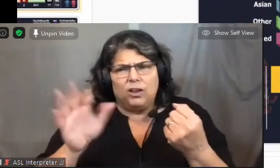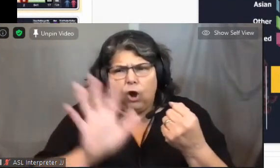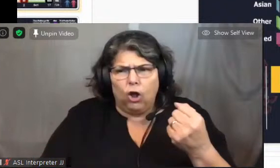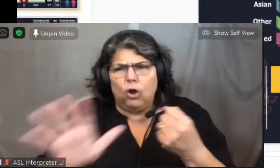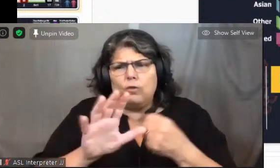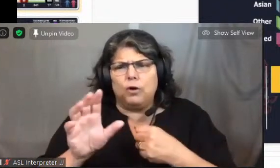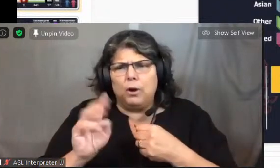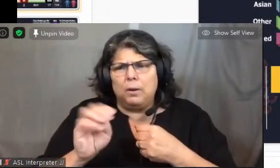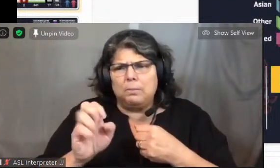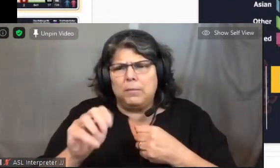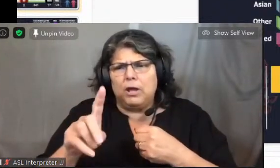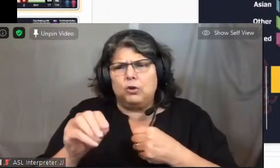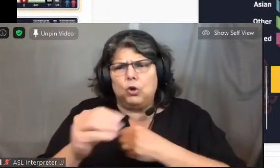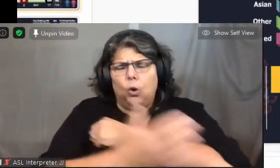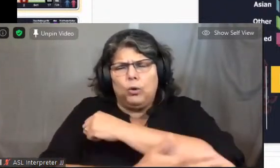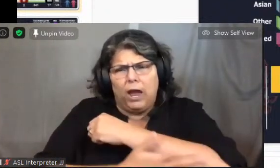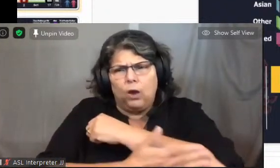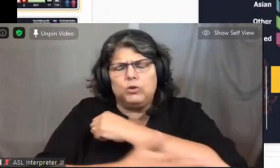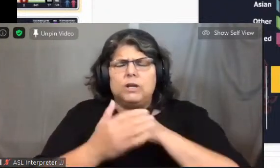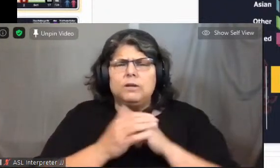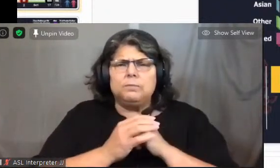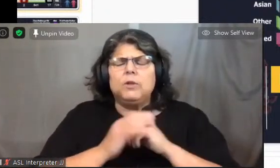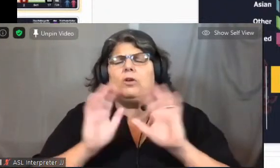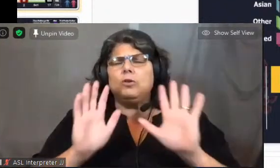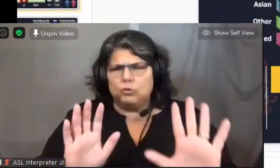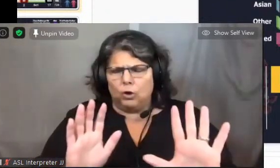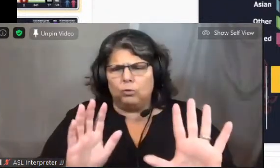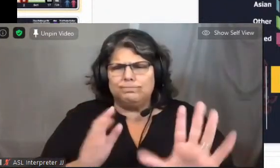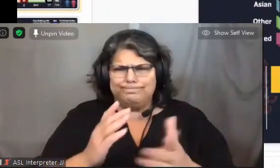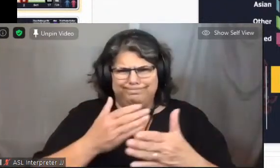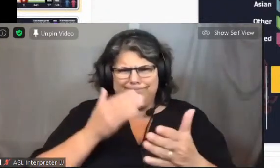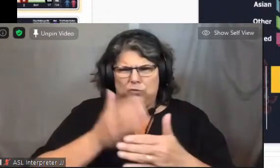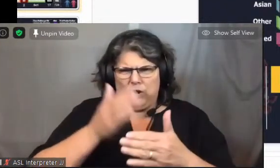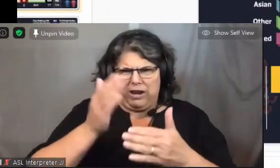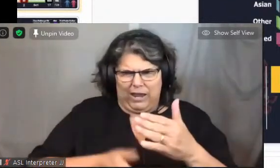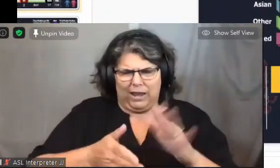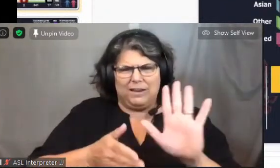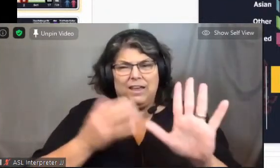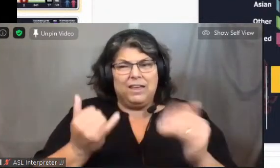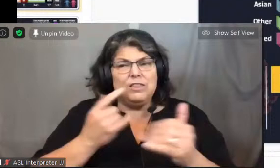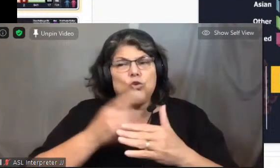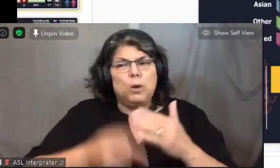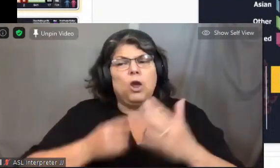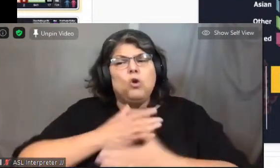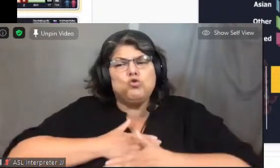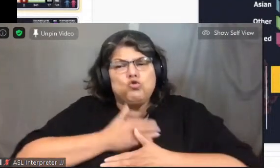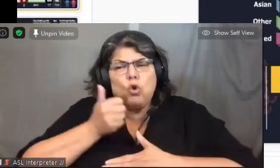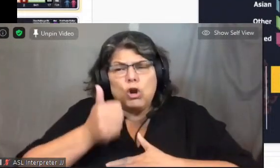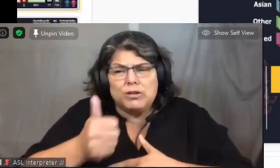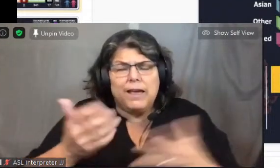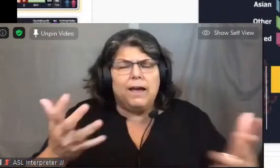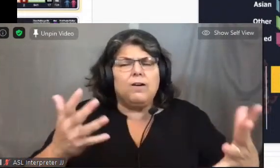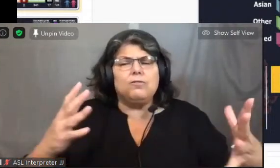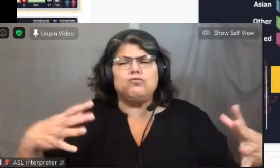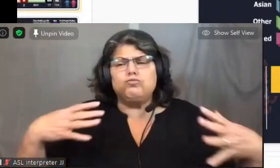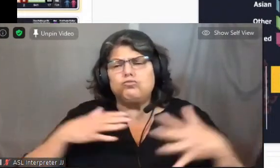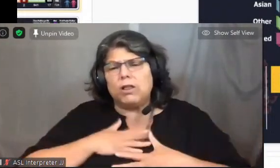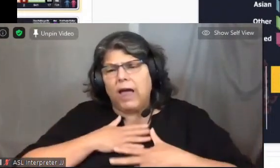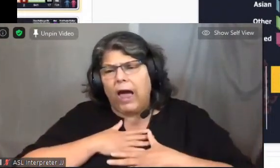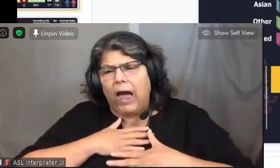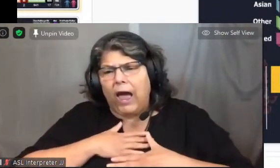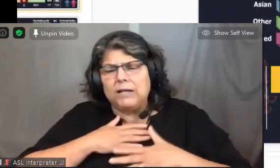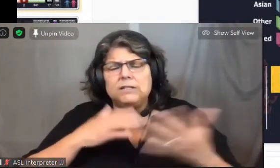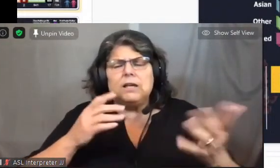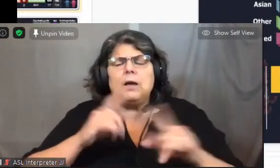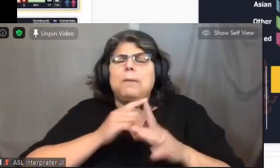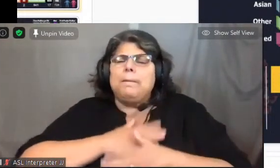So I want to say in closing, this weekend, let's have fun, let's relax, but let's be very